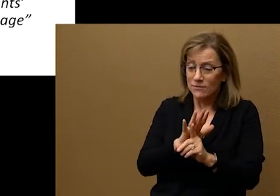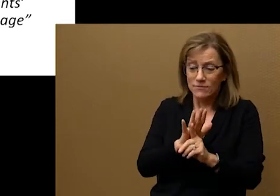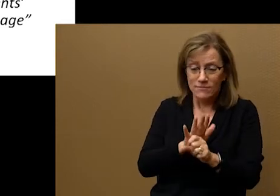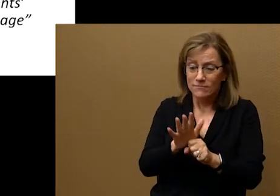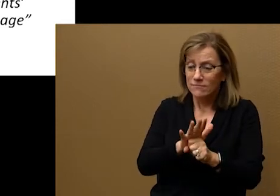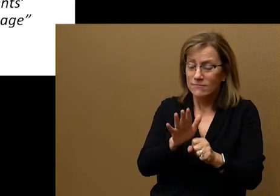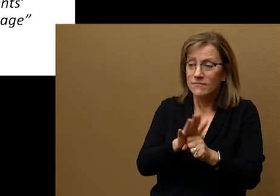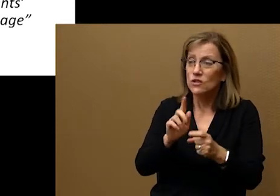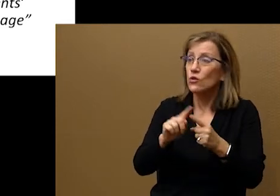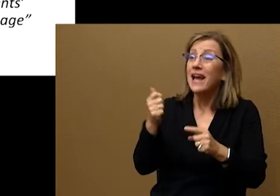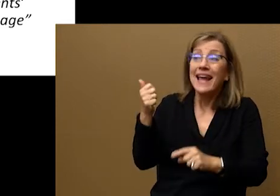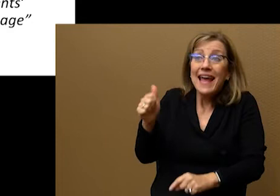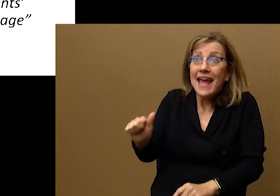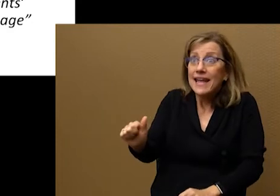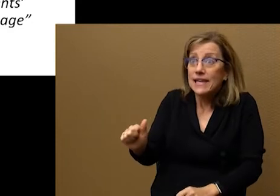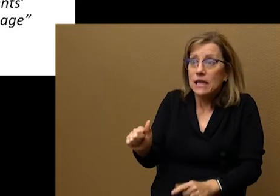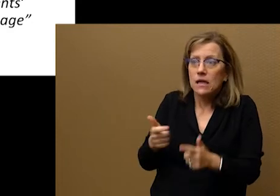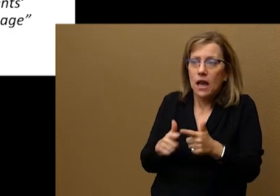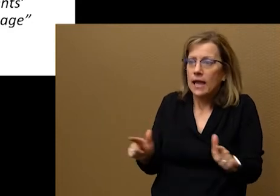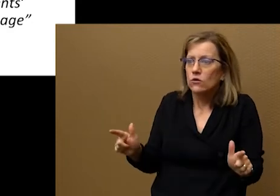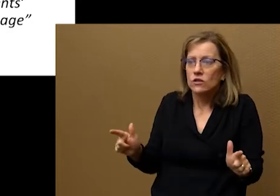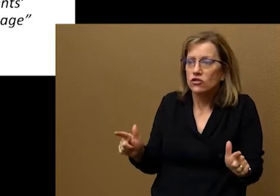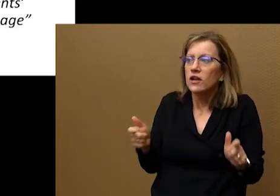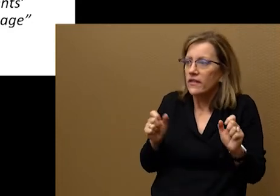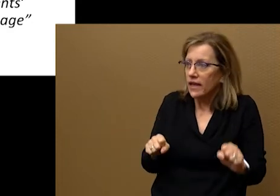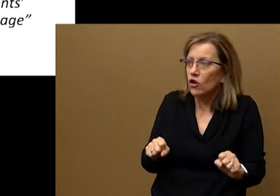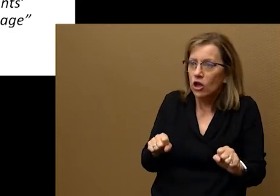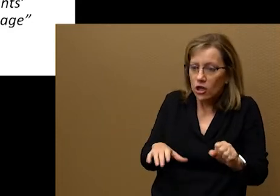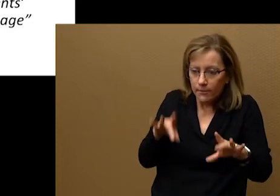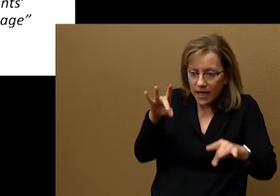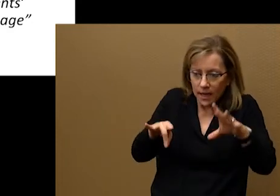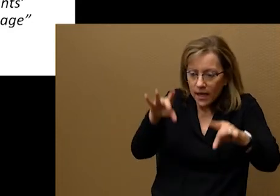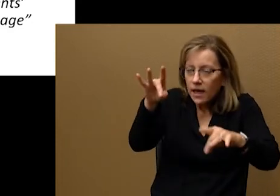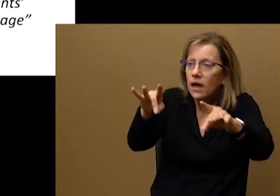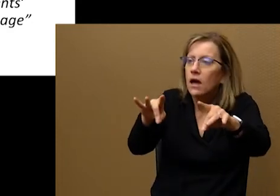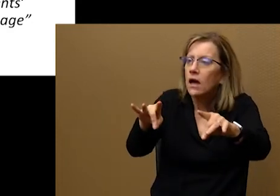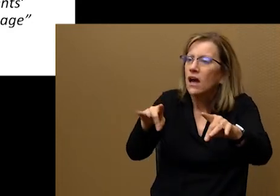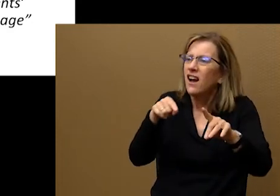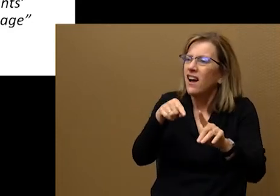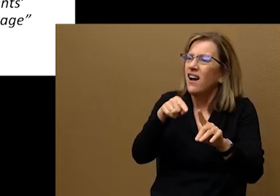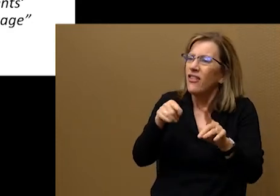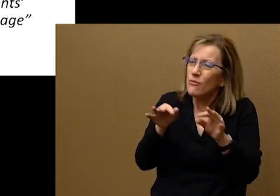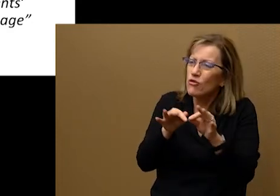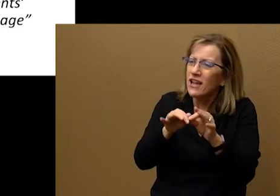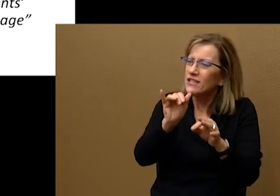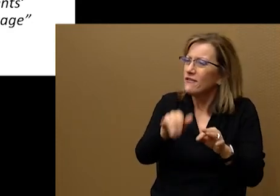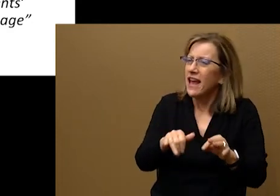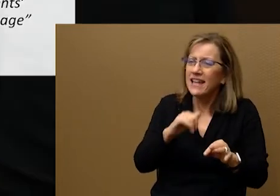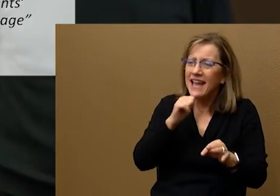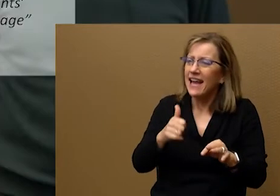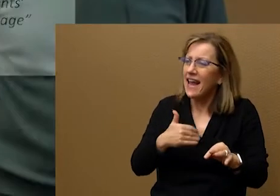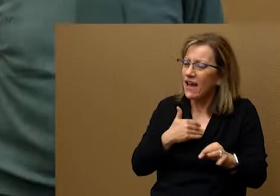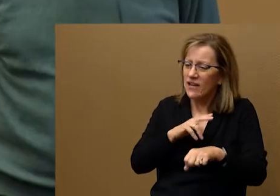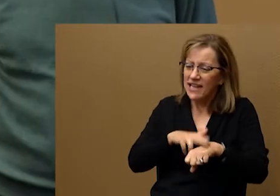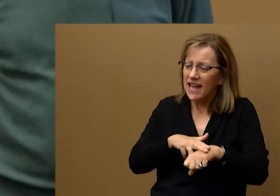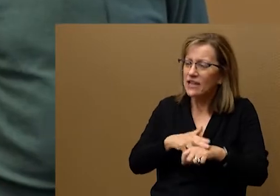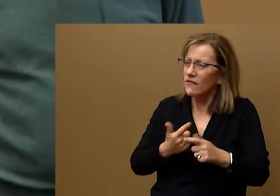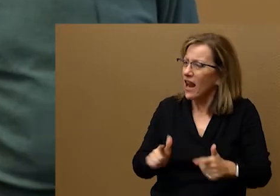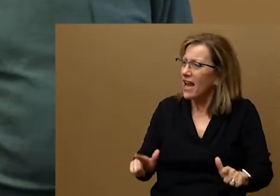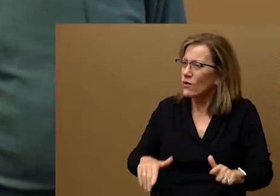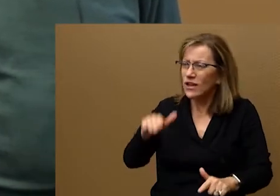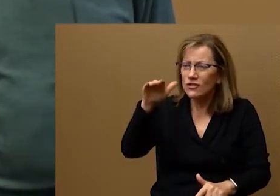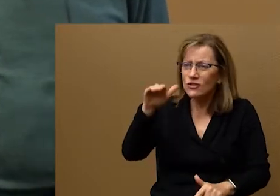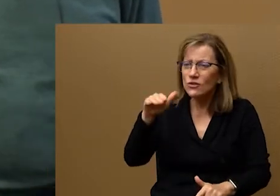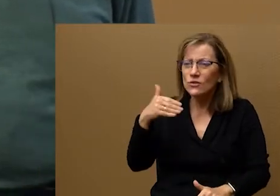exposed adequately to any language they can acquire as a native user, when the cost of not having a native